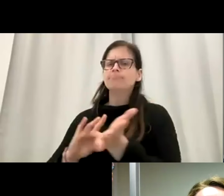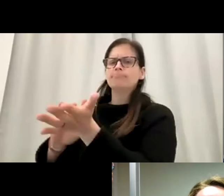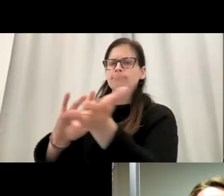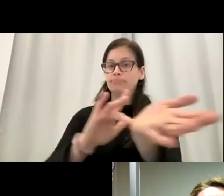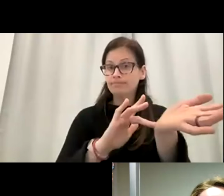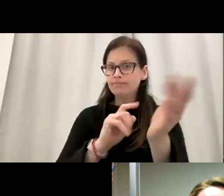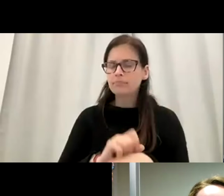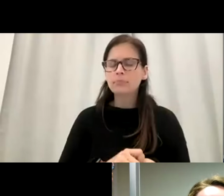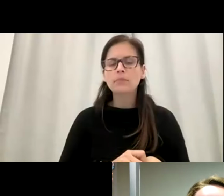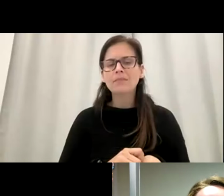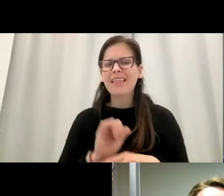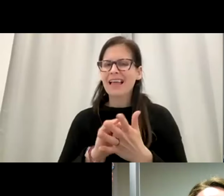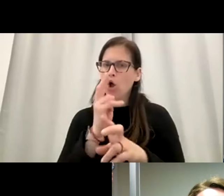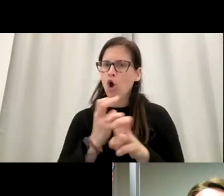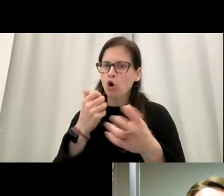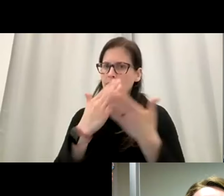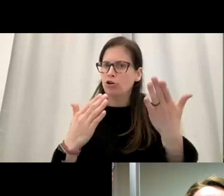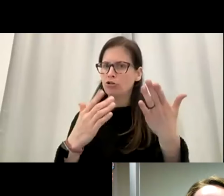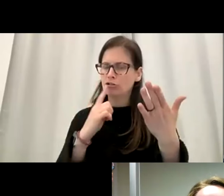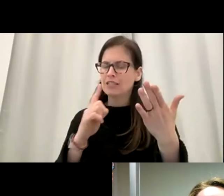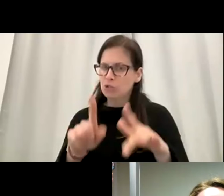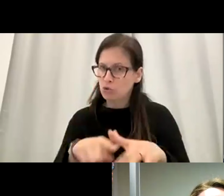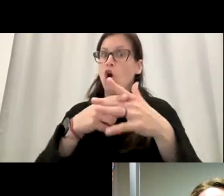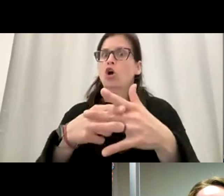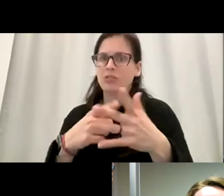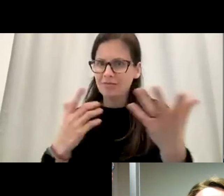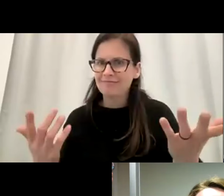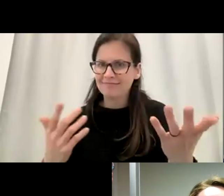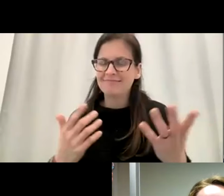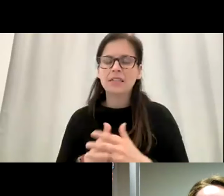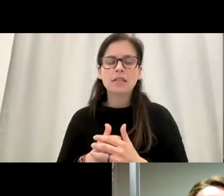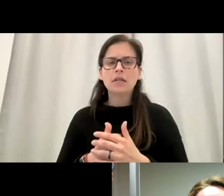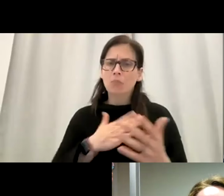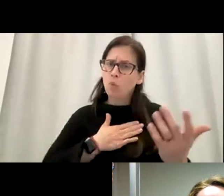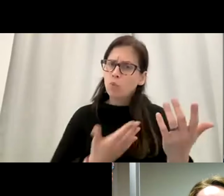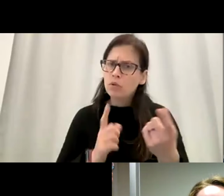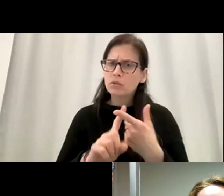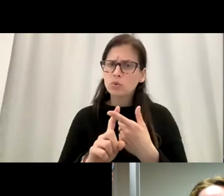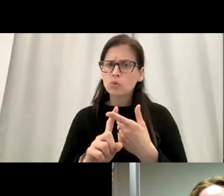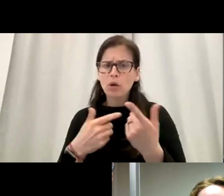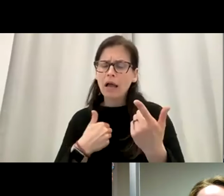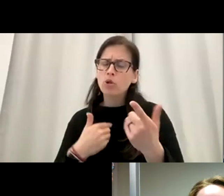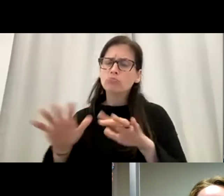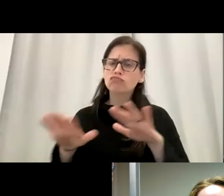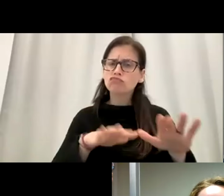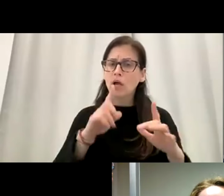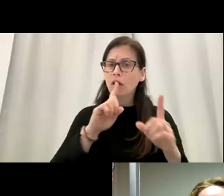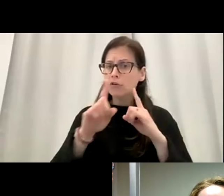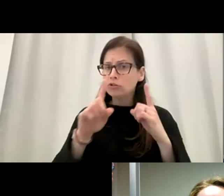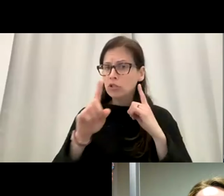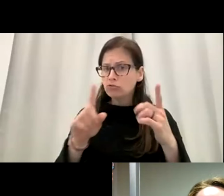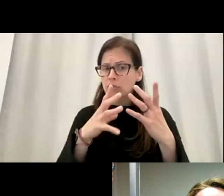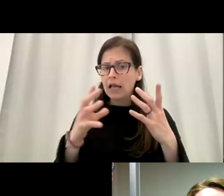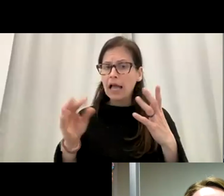I think that is the hardest part, is getting started, but being willing to just have those informal conversations